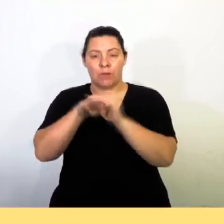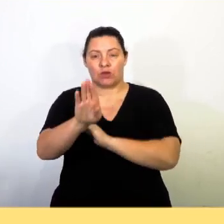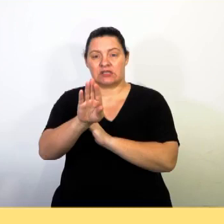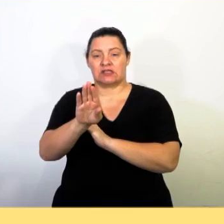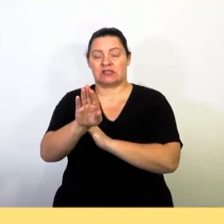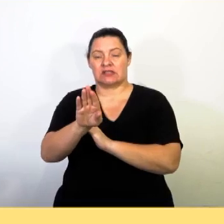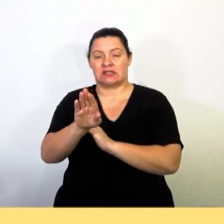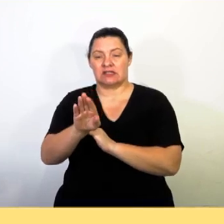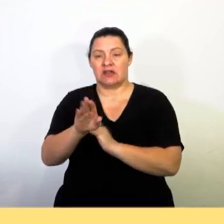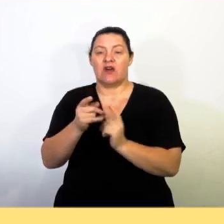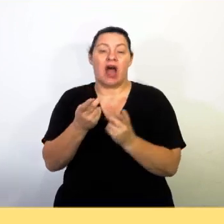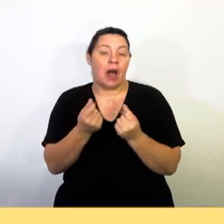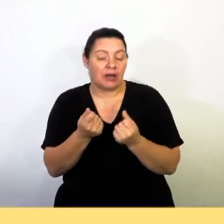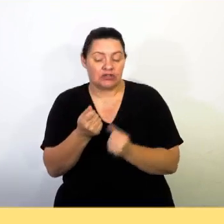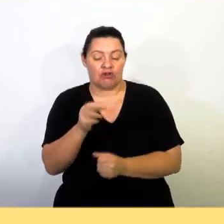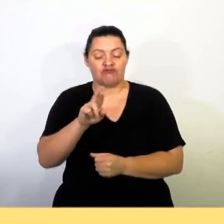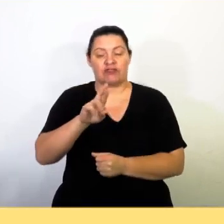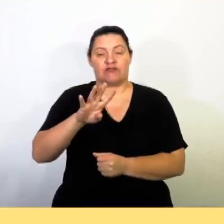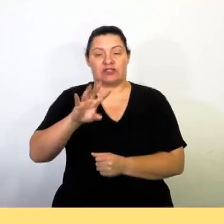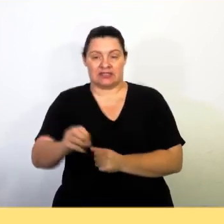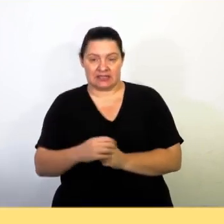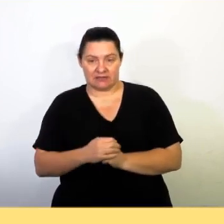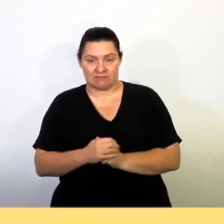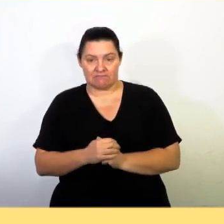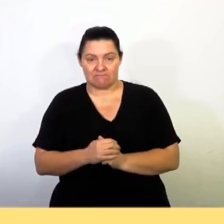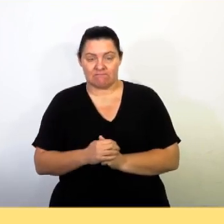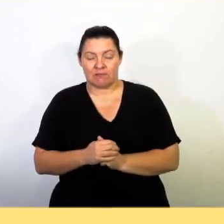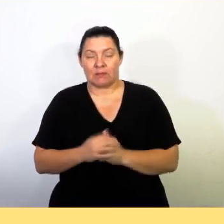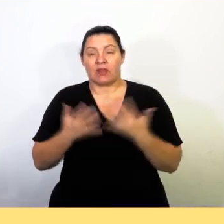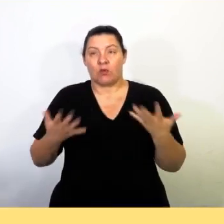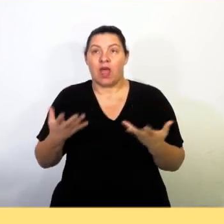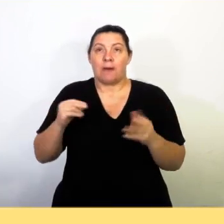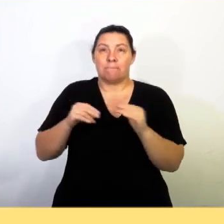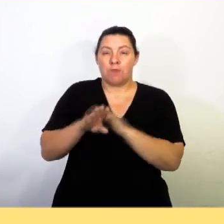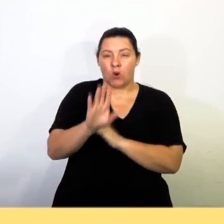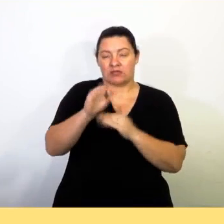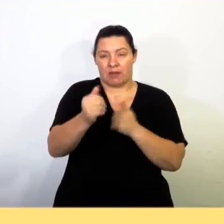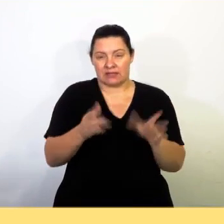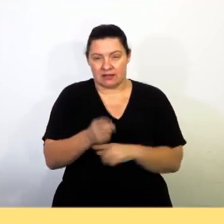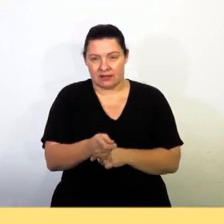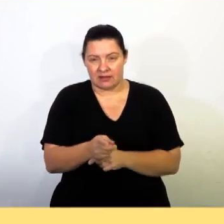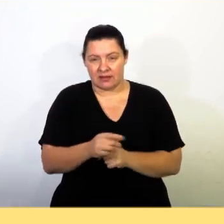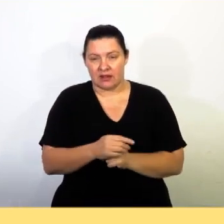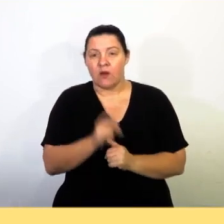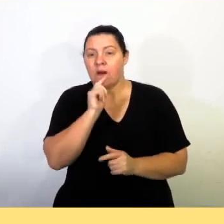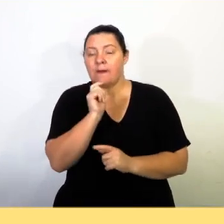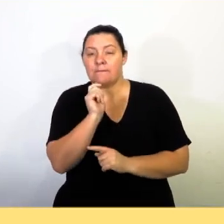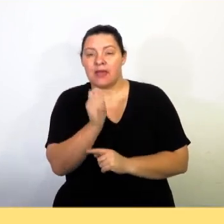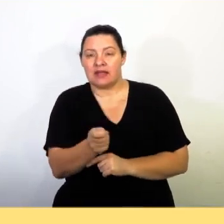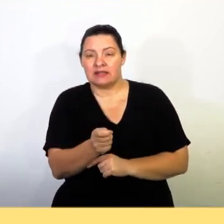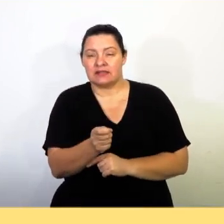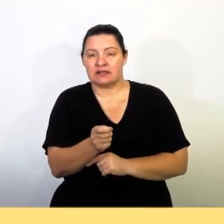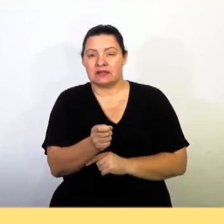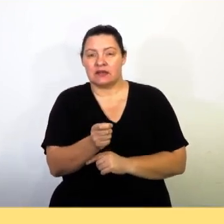a parcel for 40 rand. So we're coming here when we post a parcel. So